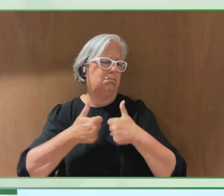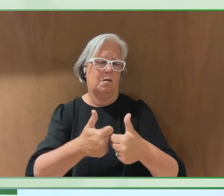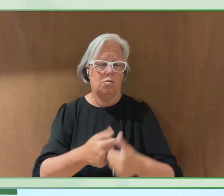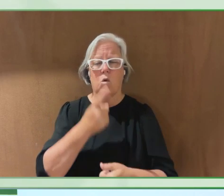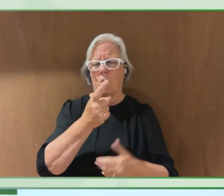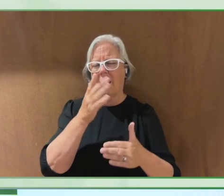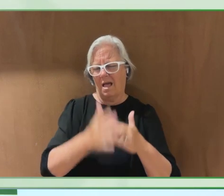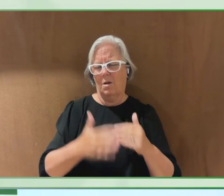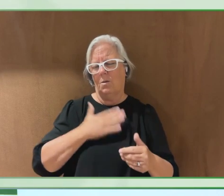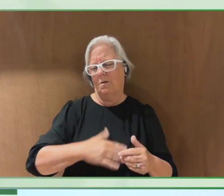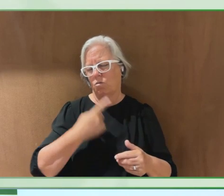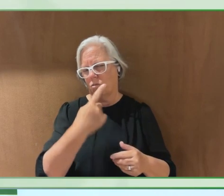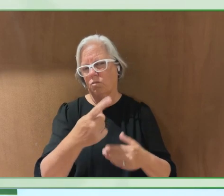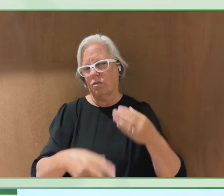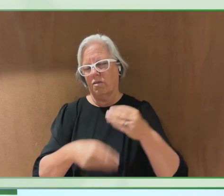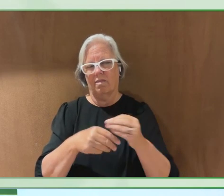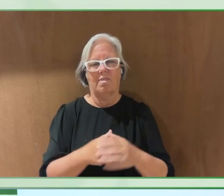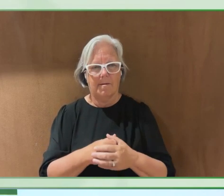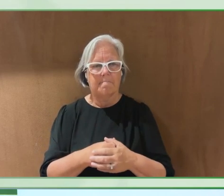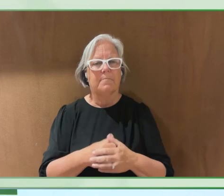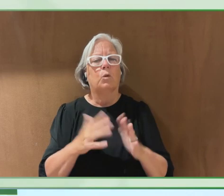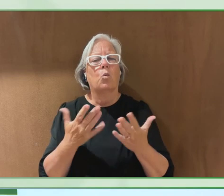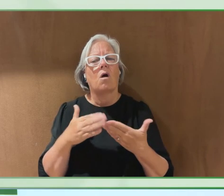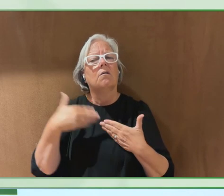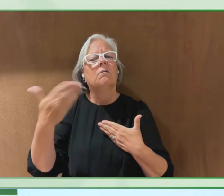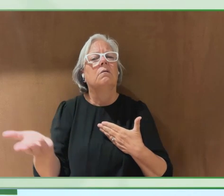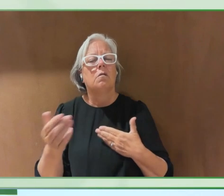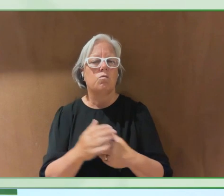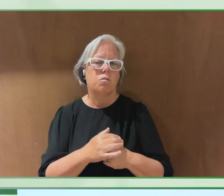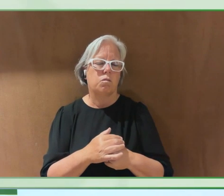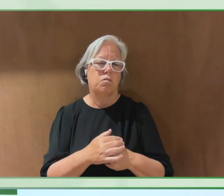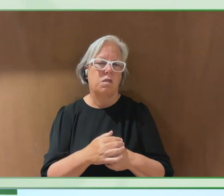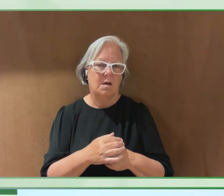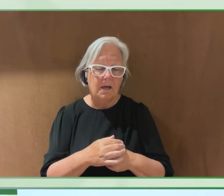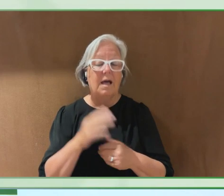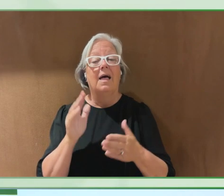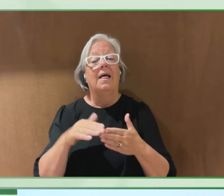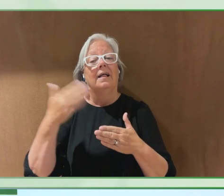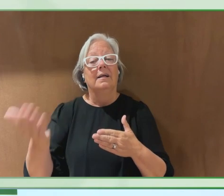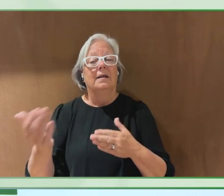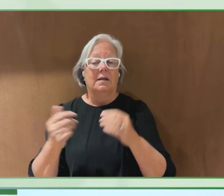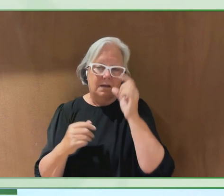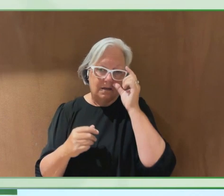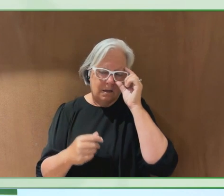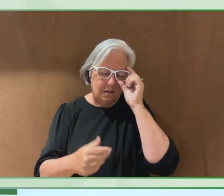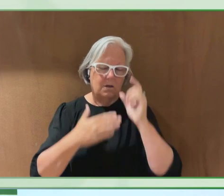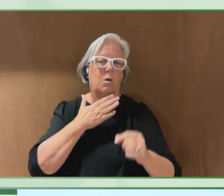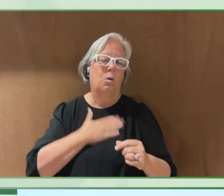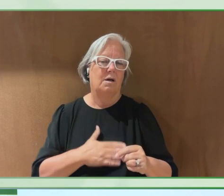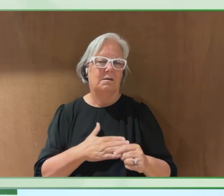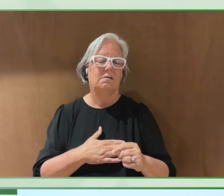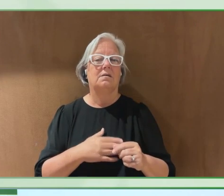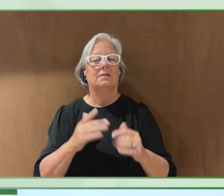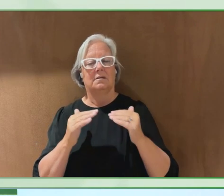on. What are we trying to do next? Next steps for us to make a standardized,